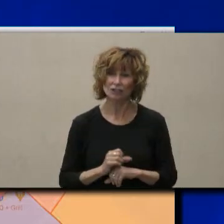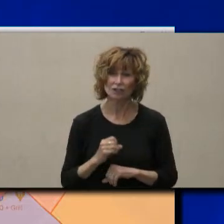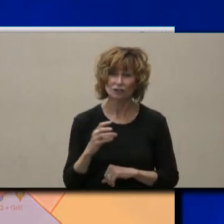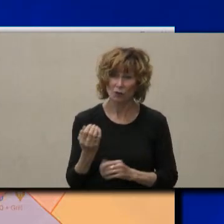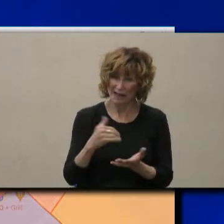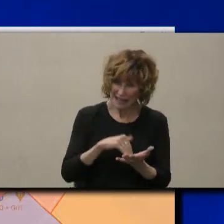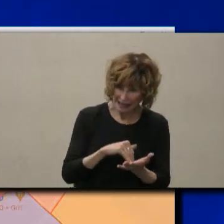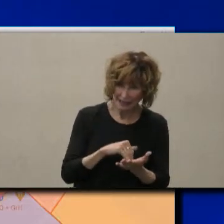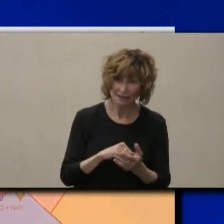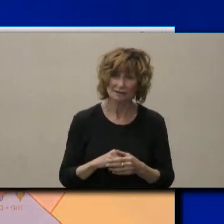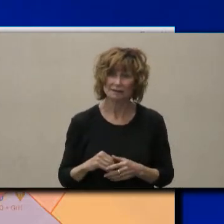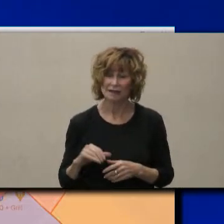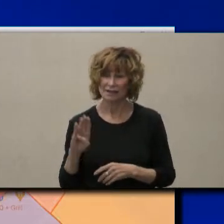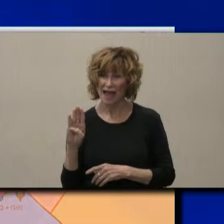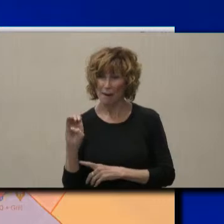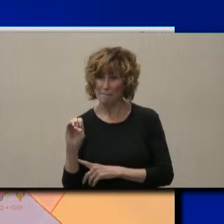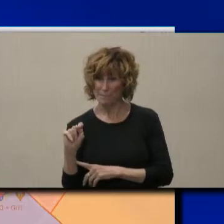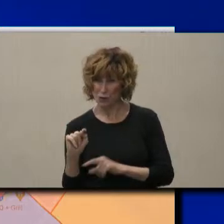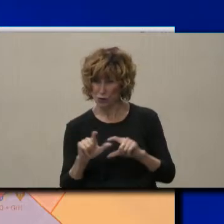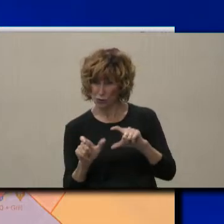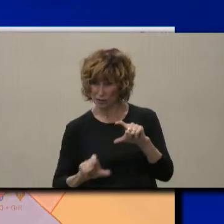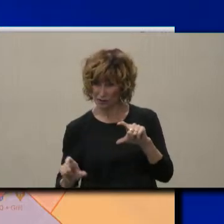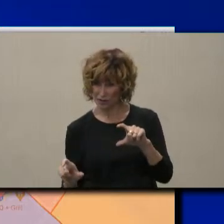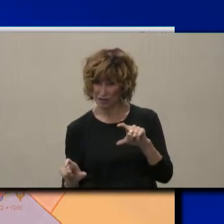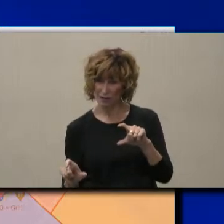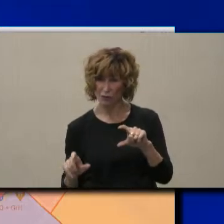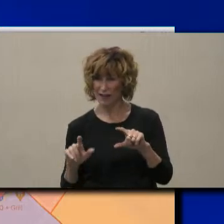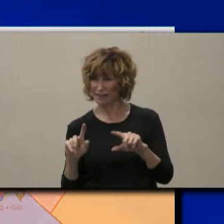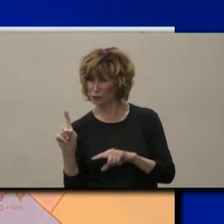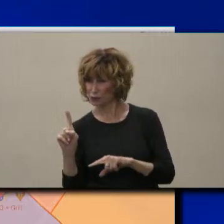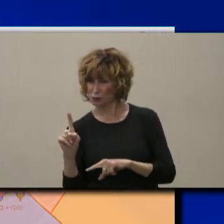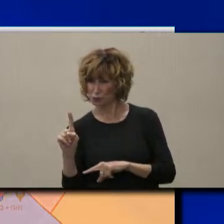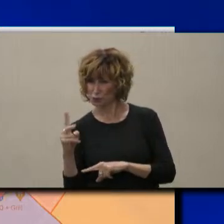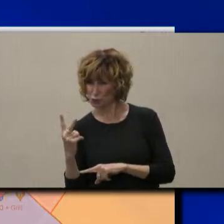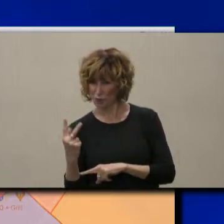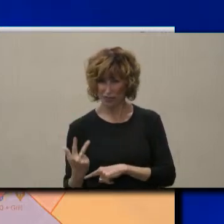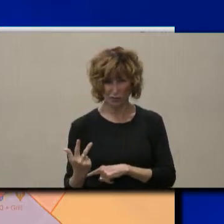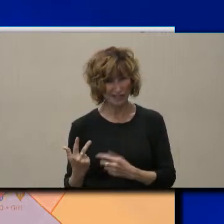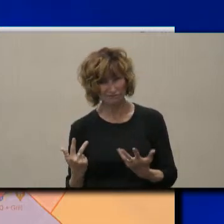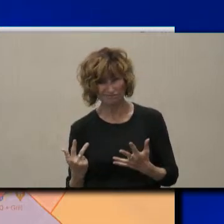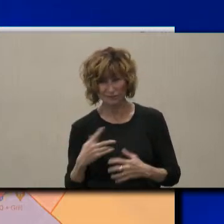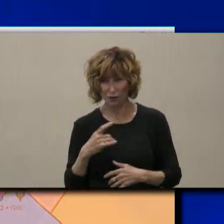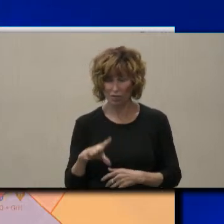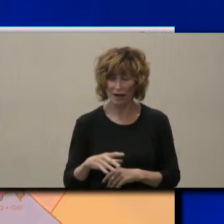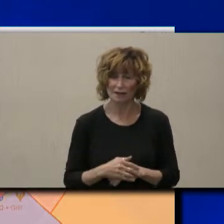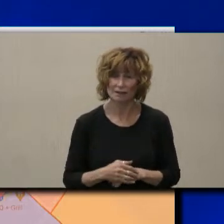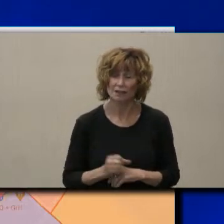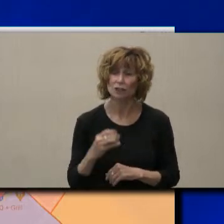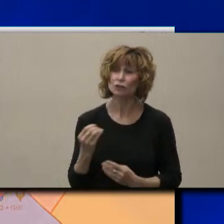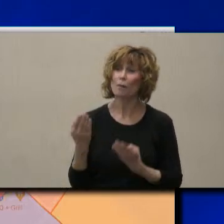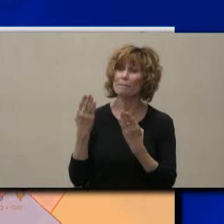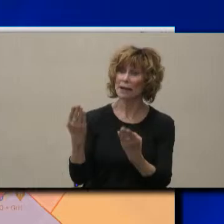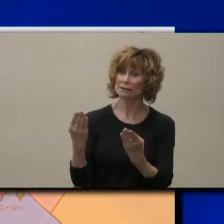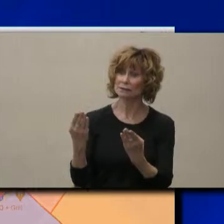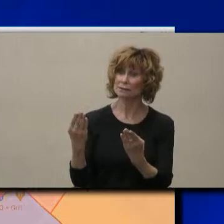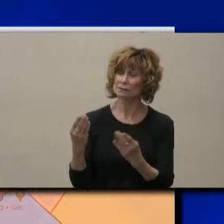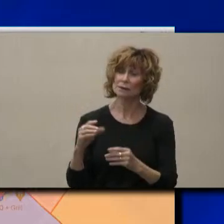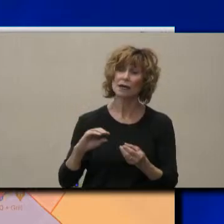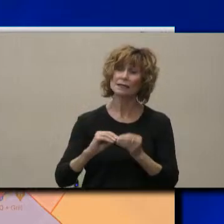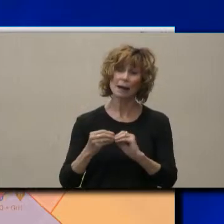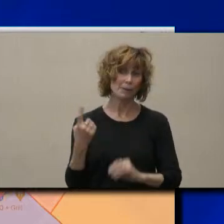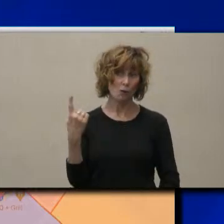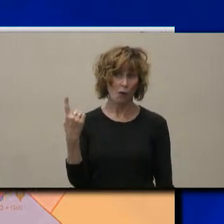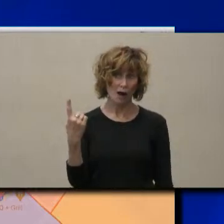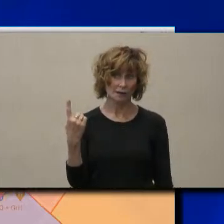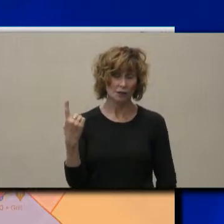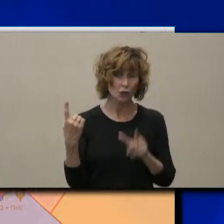3. That's all I have. Thank you. Okay. I'm going to go ahead and make a motion for option 1. Is there a